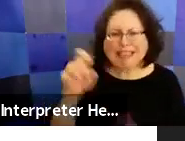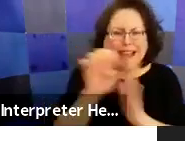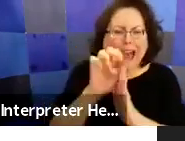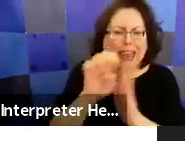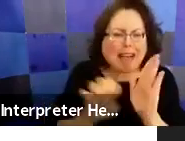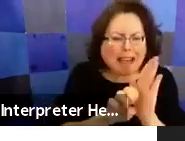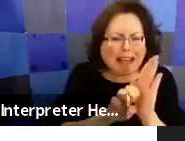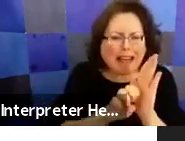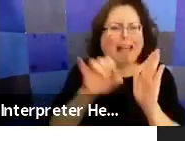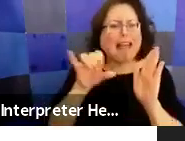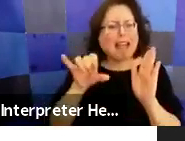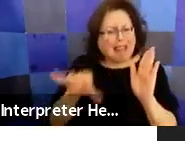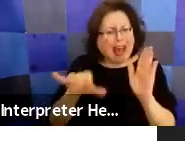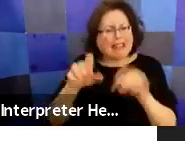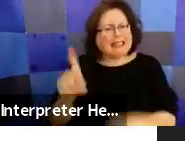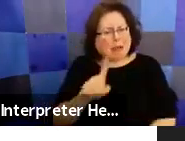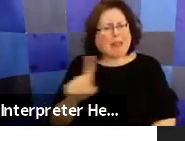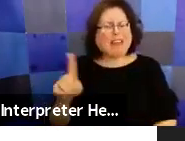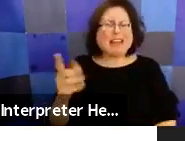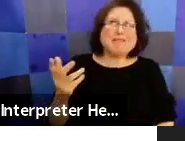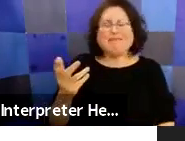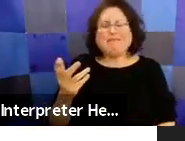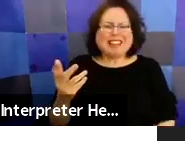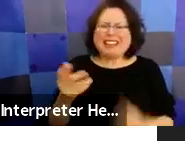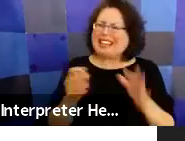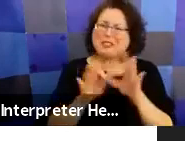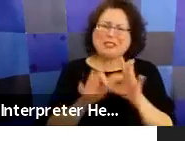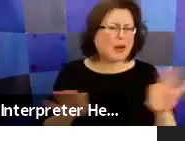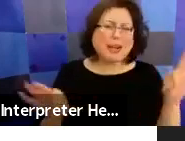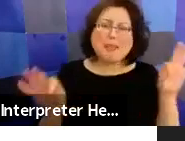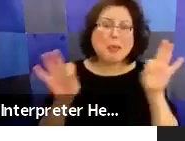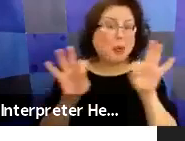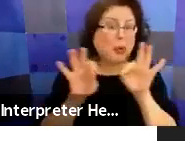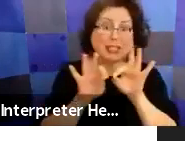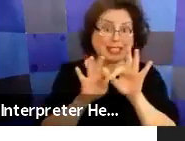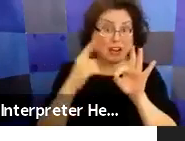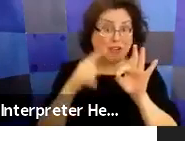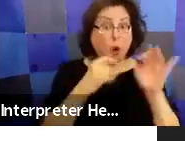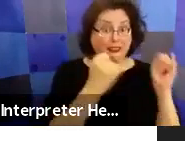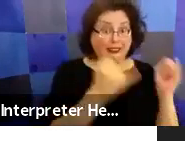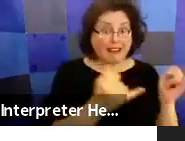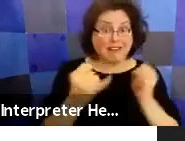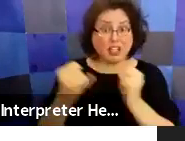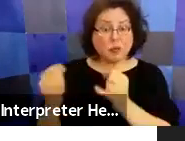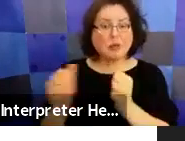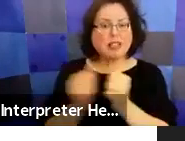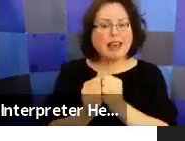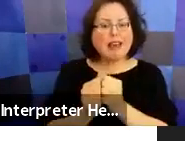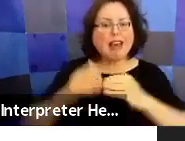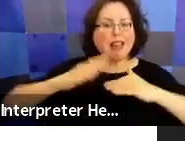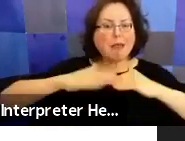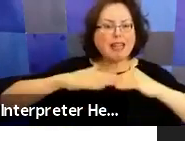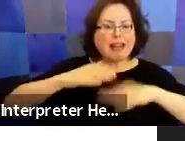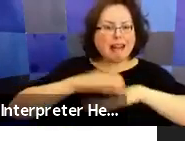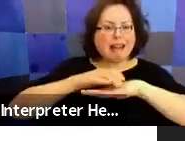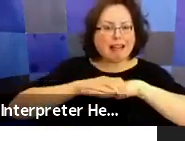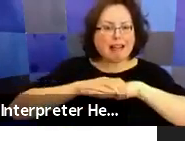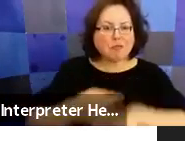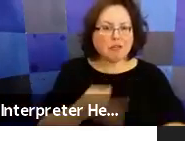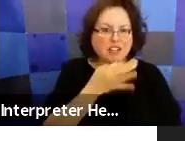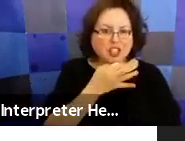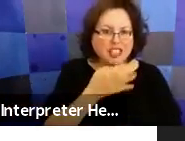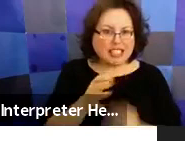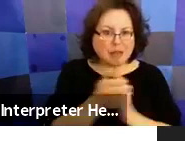is something that is so important to individuals with limited English proficiency. And I think it can